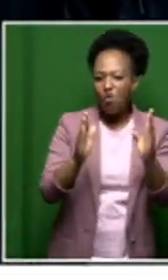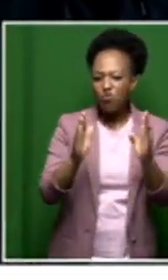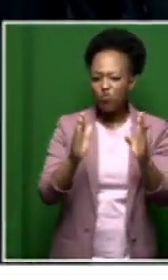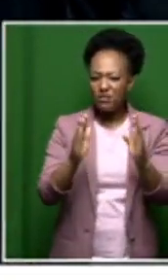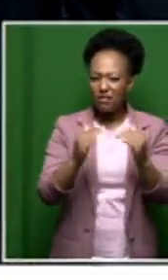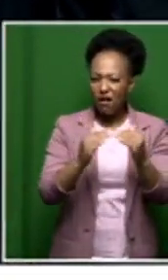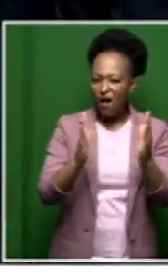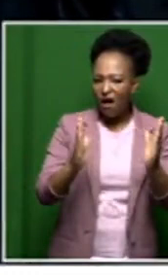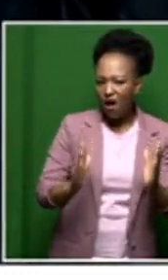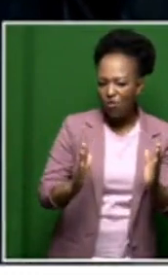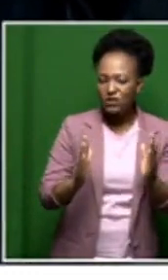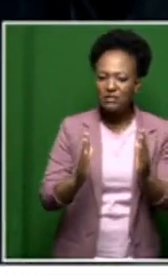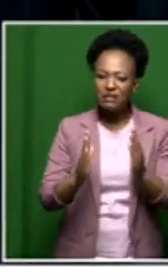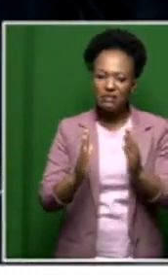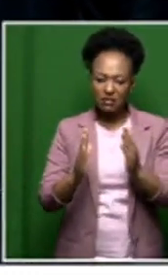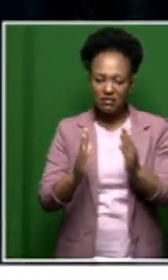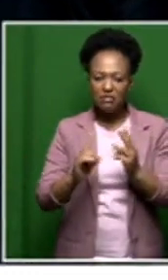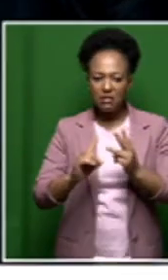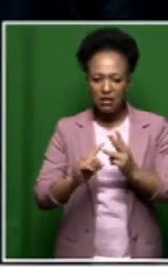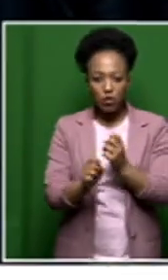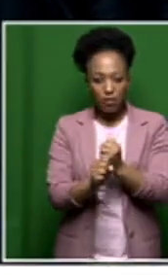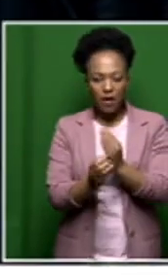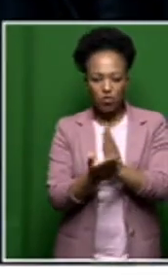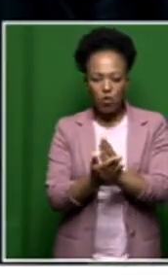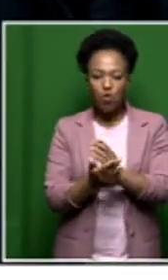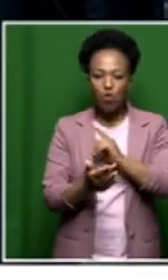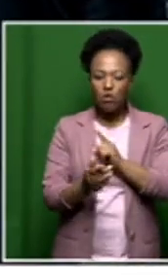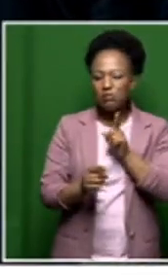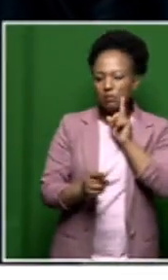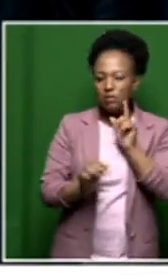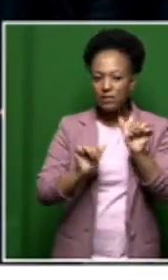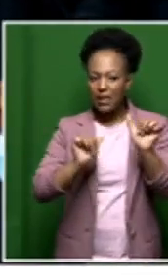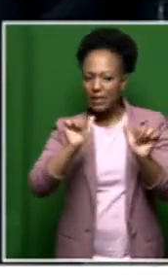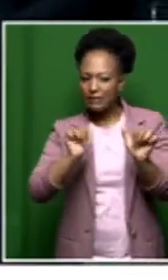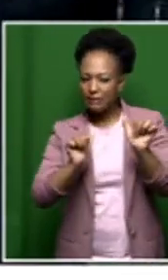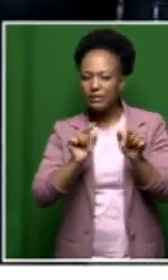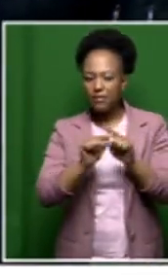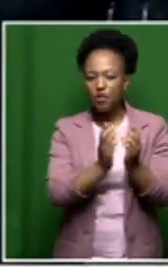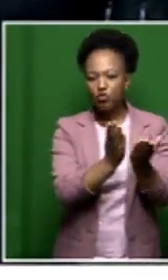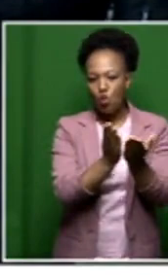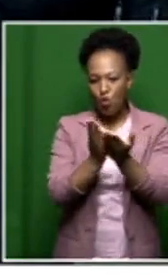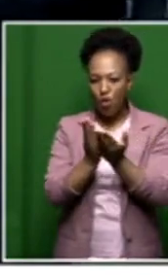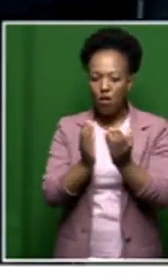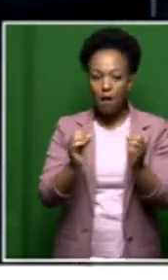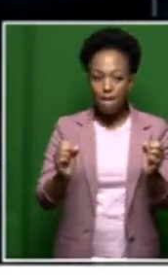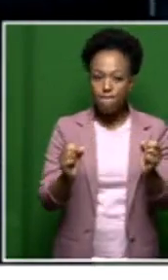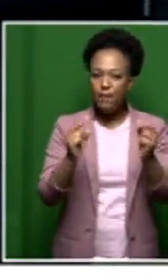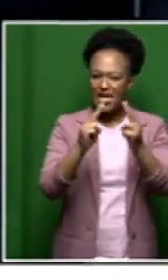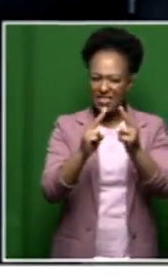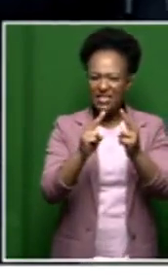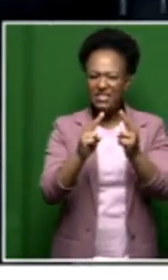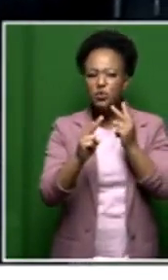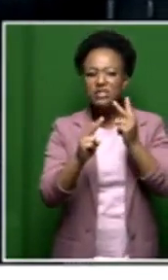were destroyed, the roads, as well as ensuring that we take also assessment of schools, bridges, and